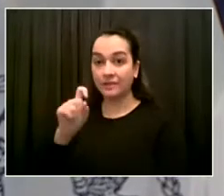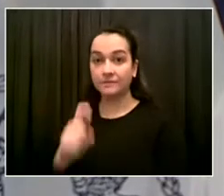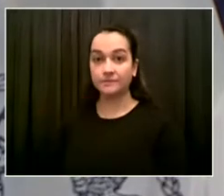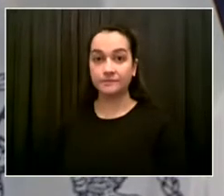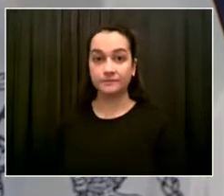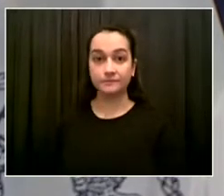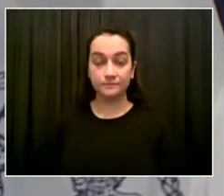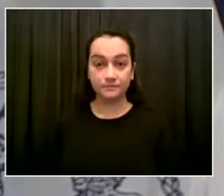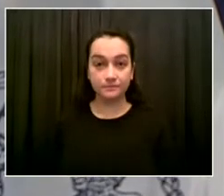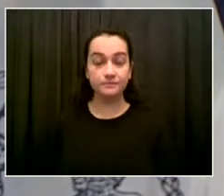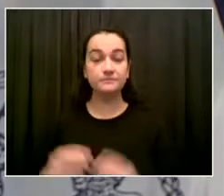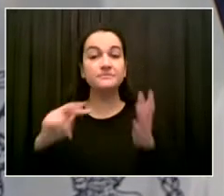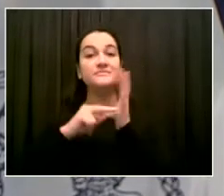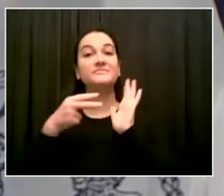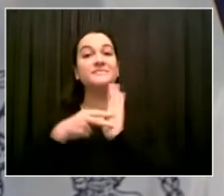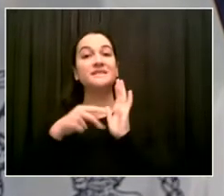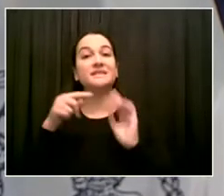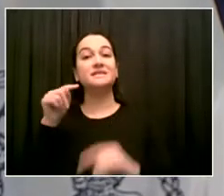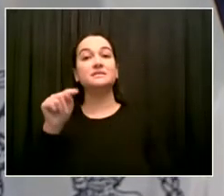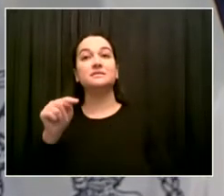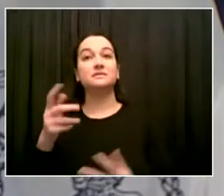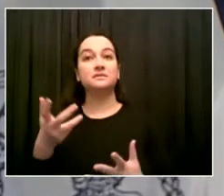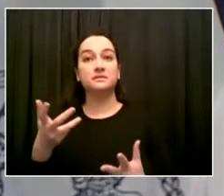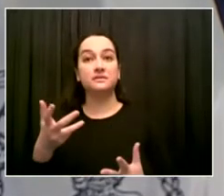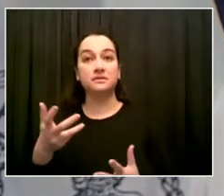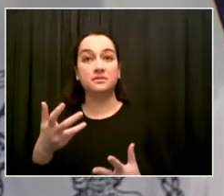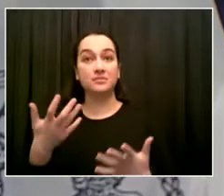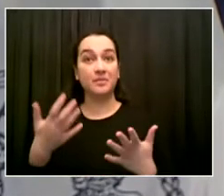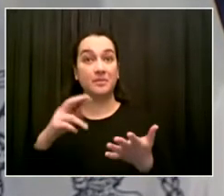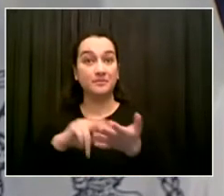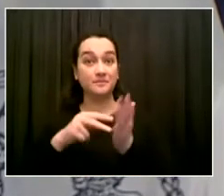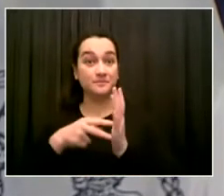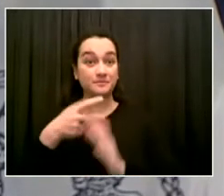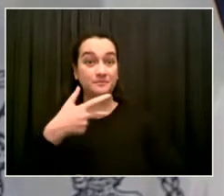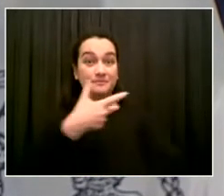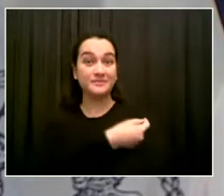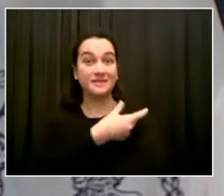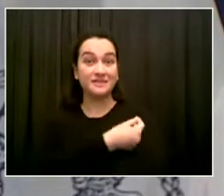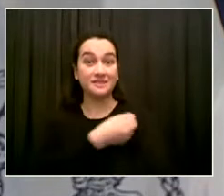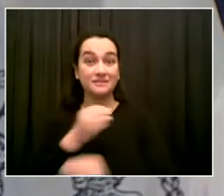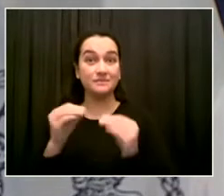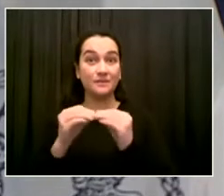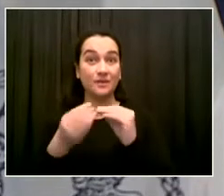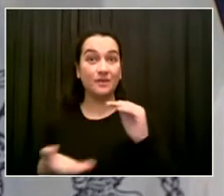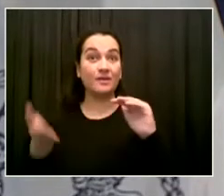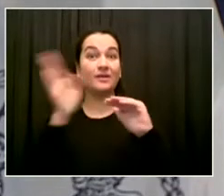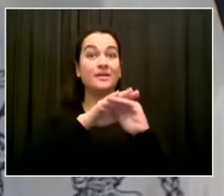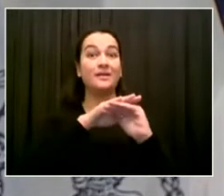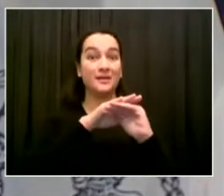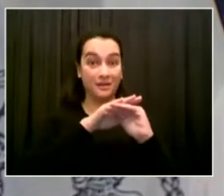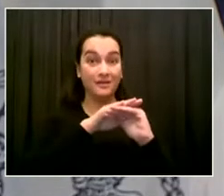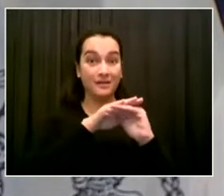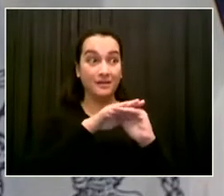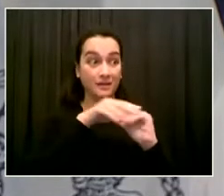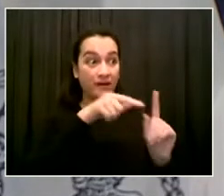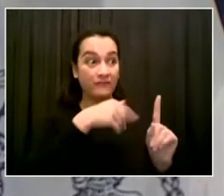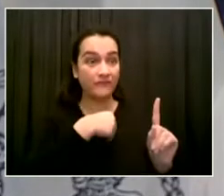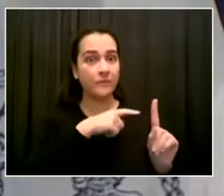vaccinations increase? What is the reality here? It's a great